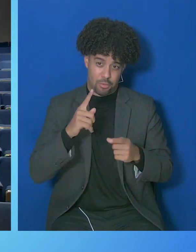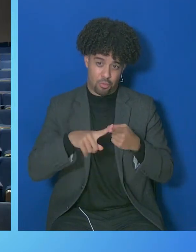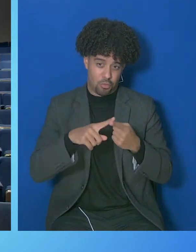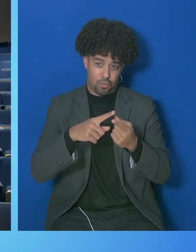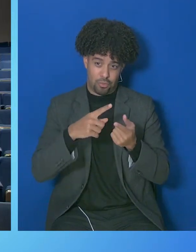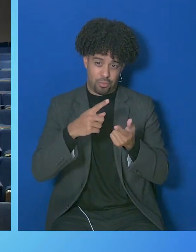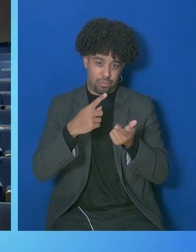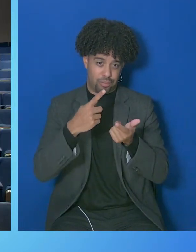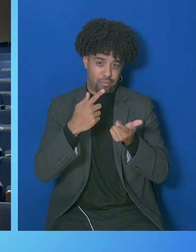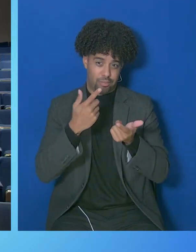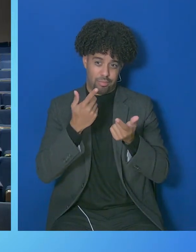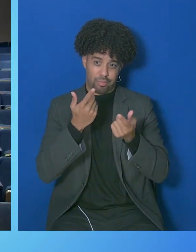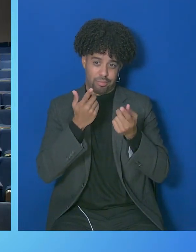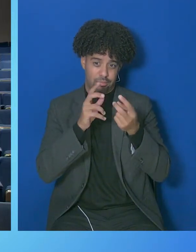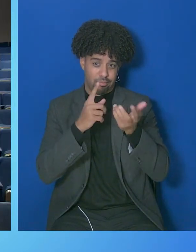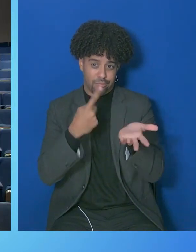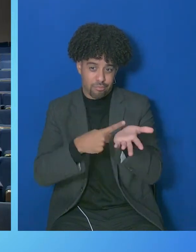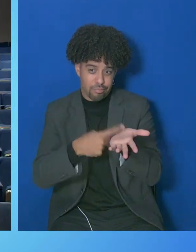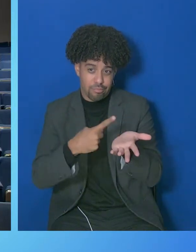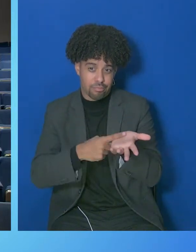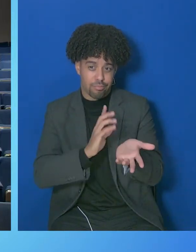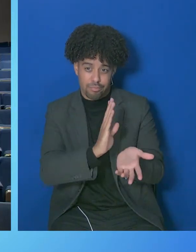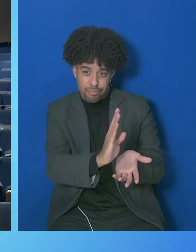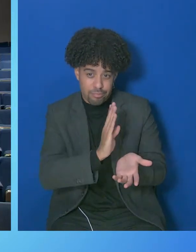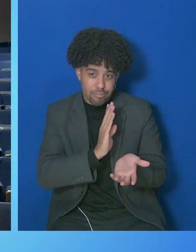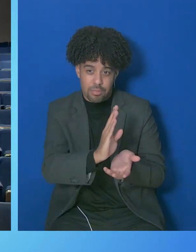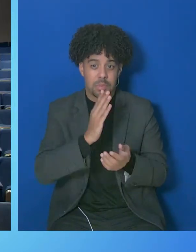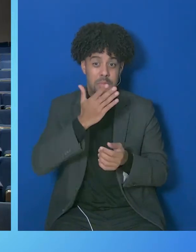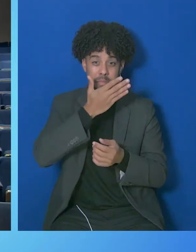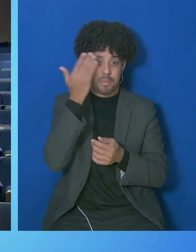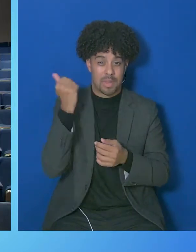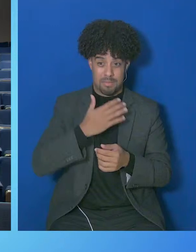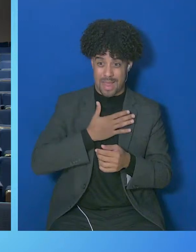from being in the field and